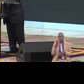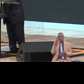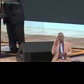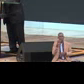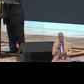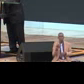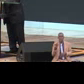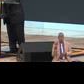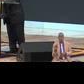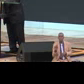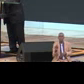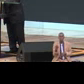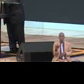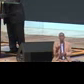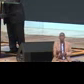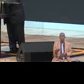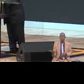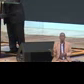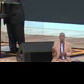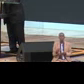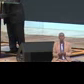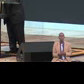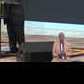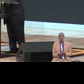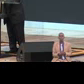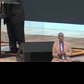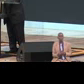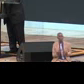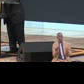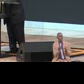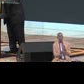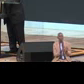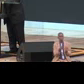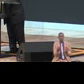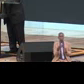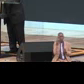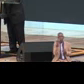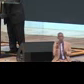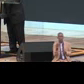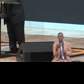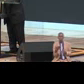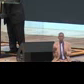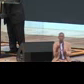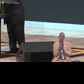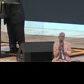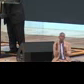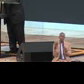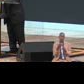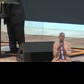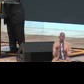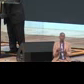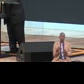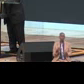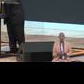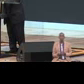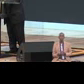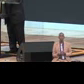for a minor negligible sin, they go to kill themselves. Free